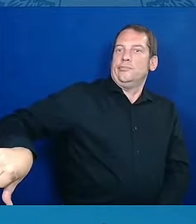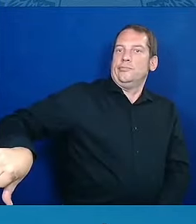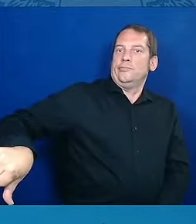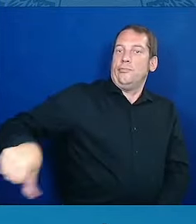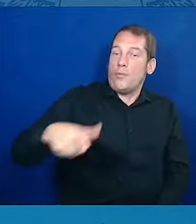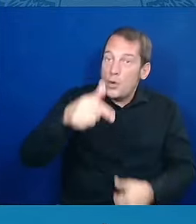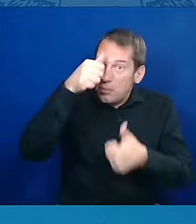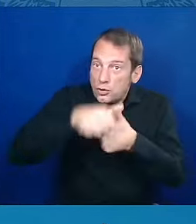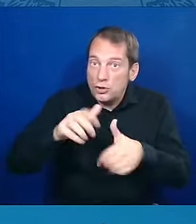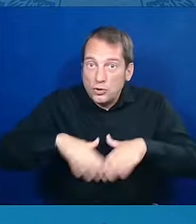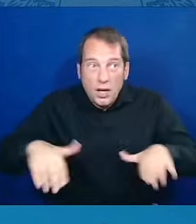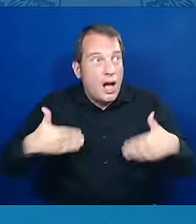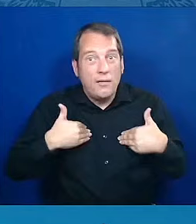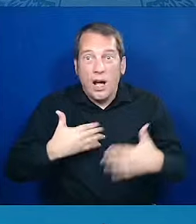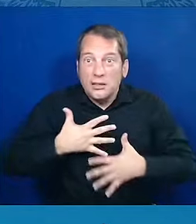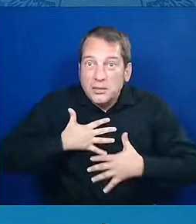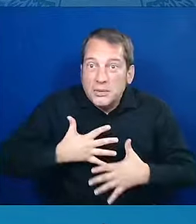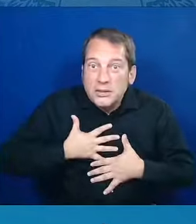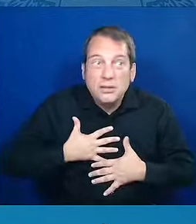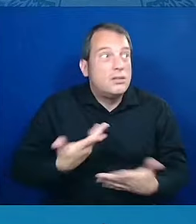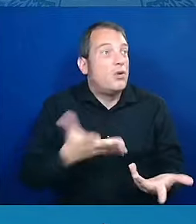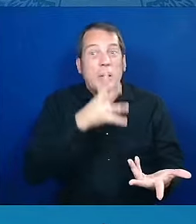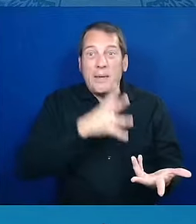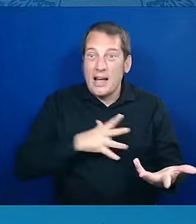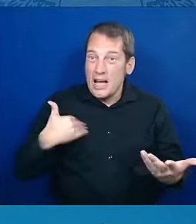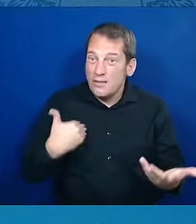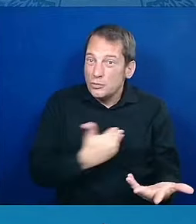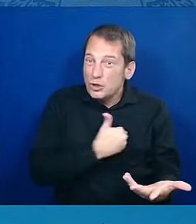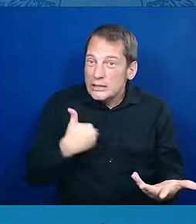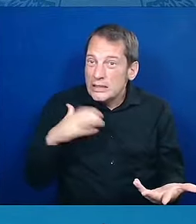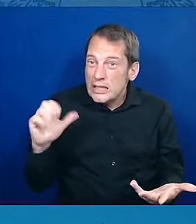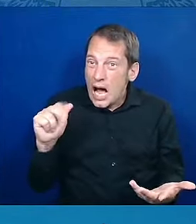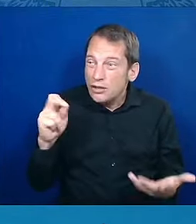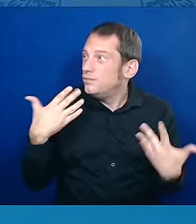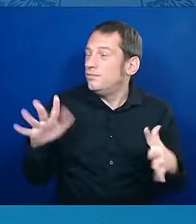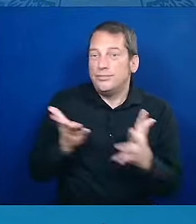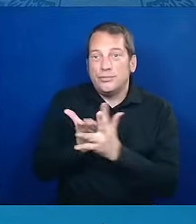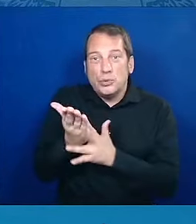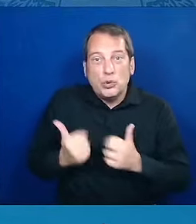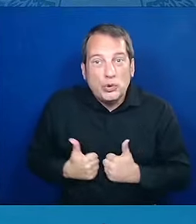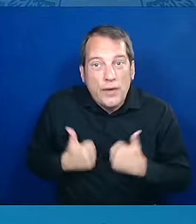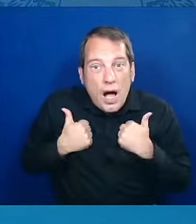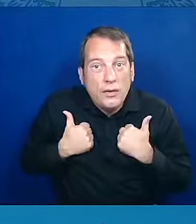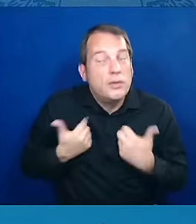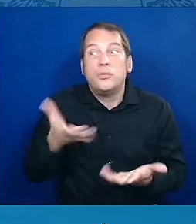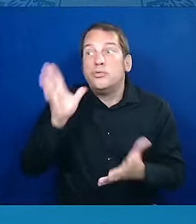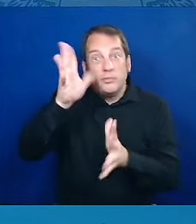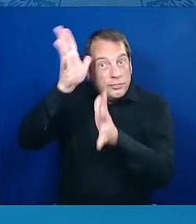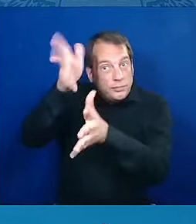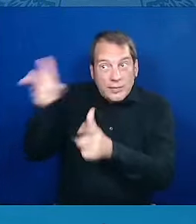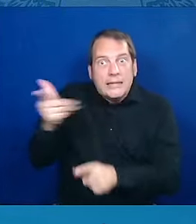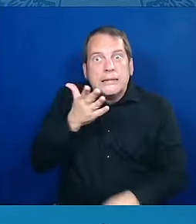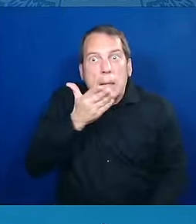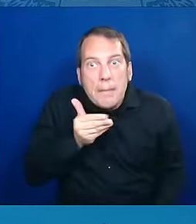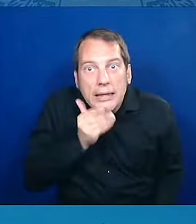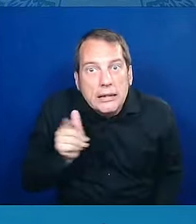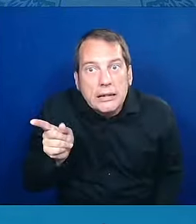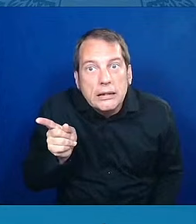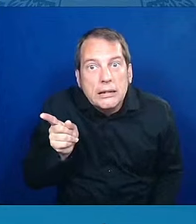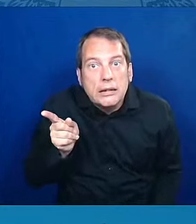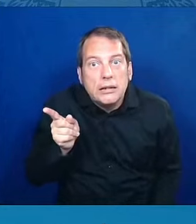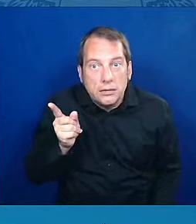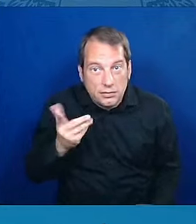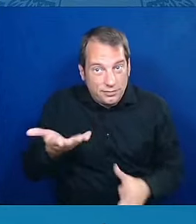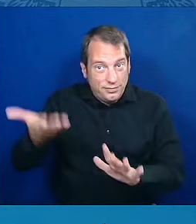You know, America has tried these failed economic policies before, but we are not going